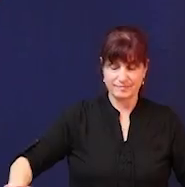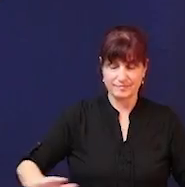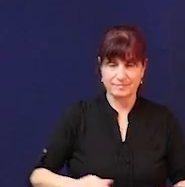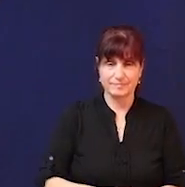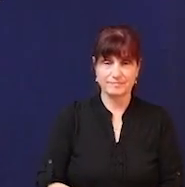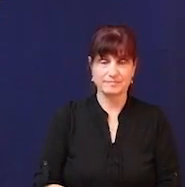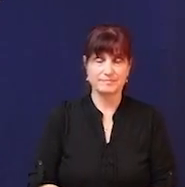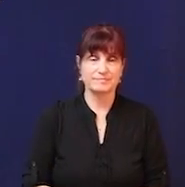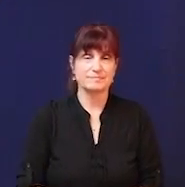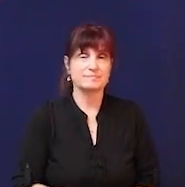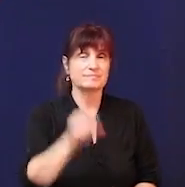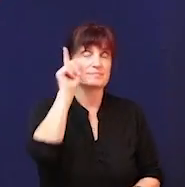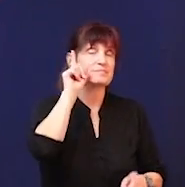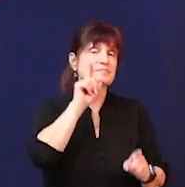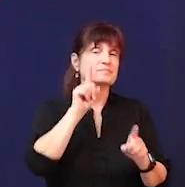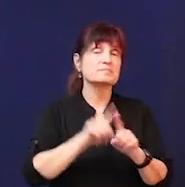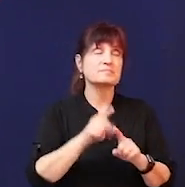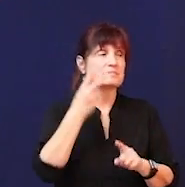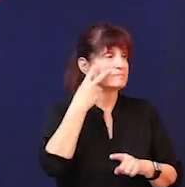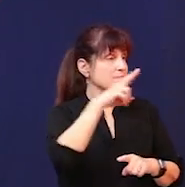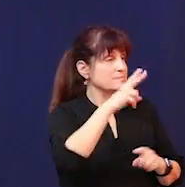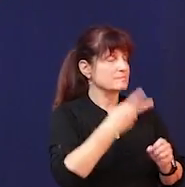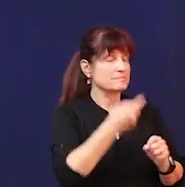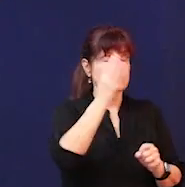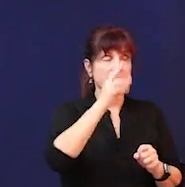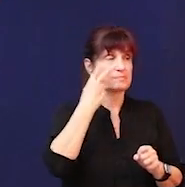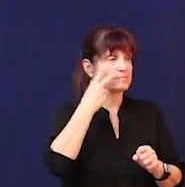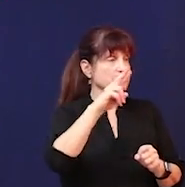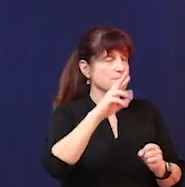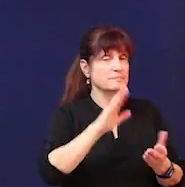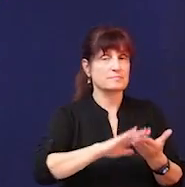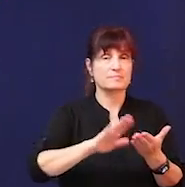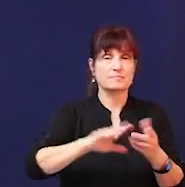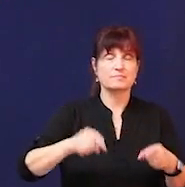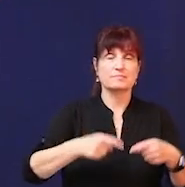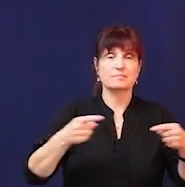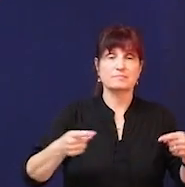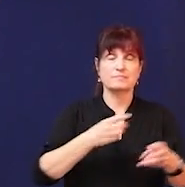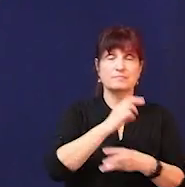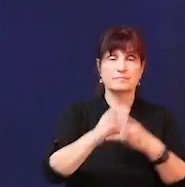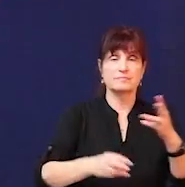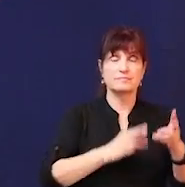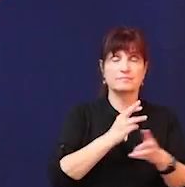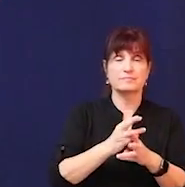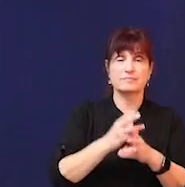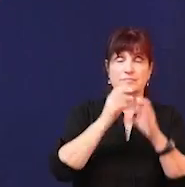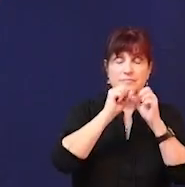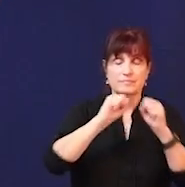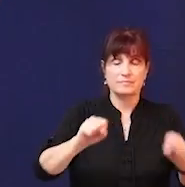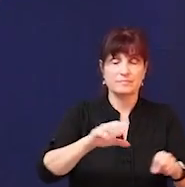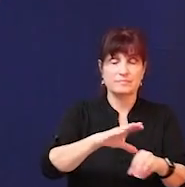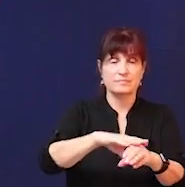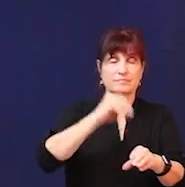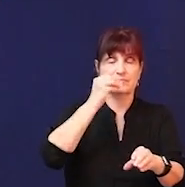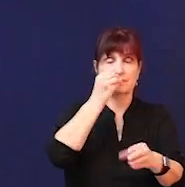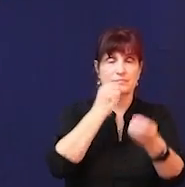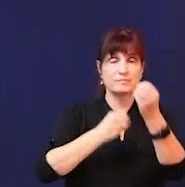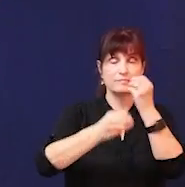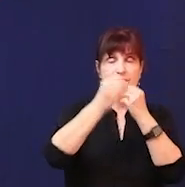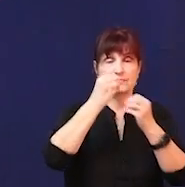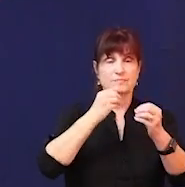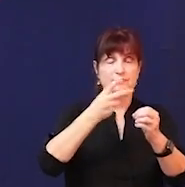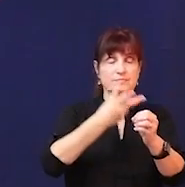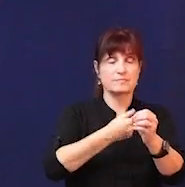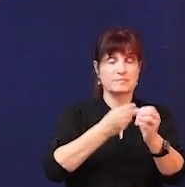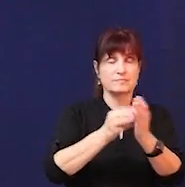peace. My dear sisters and brothers, behold the Lamb of God. Behold him who takes away the sins of the world. Blessed are those